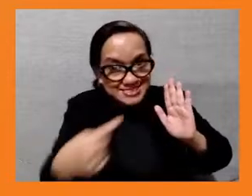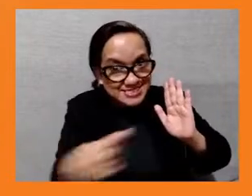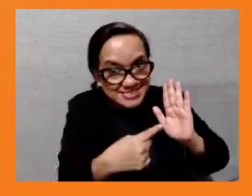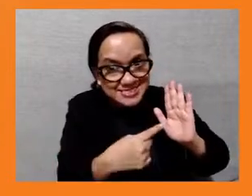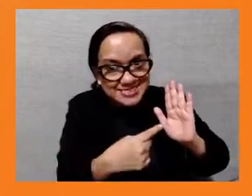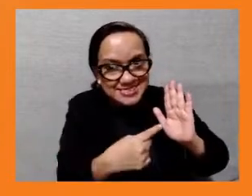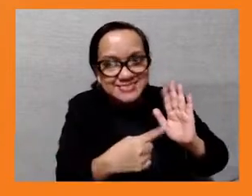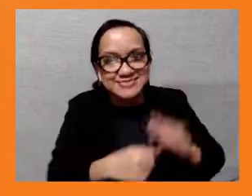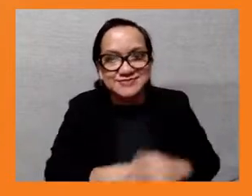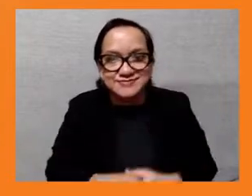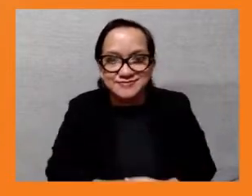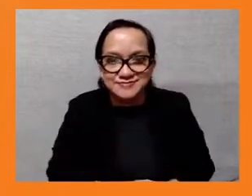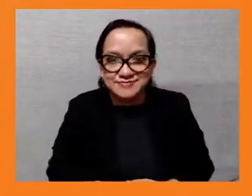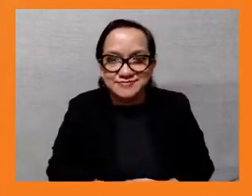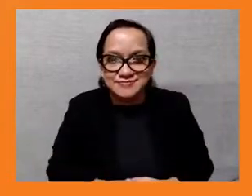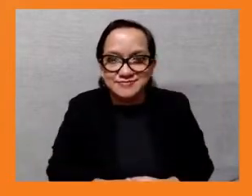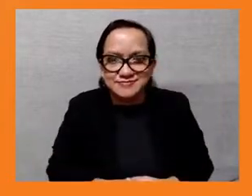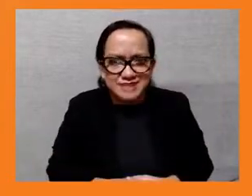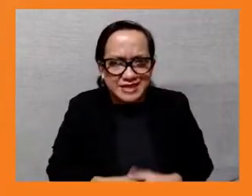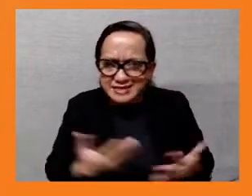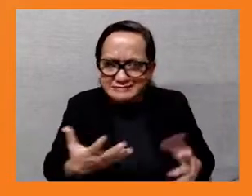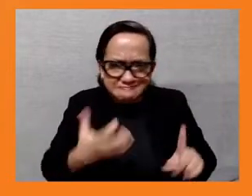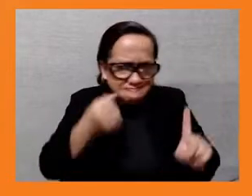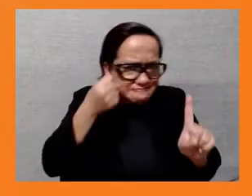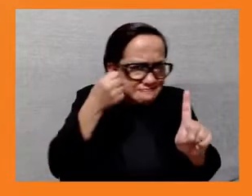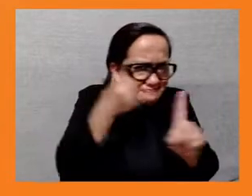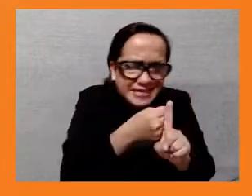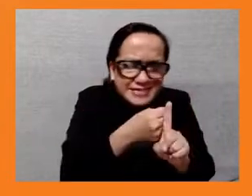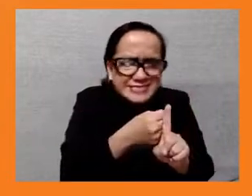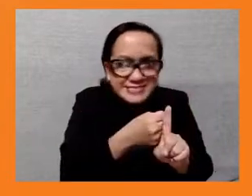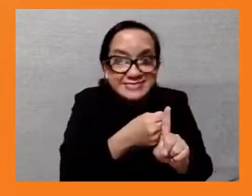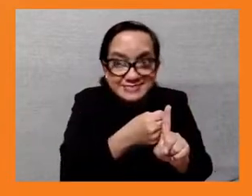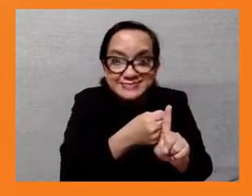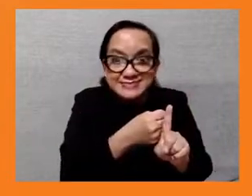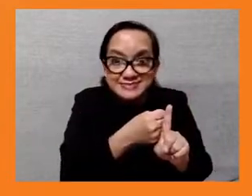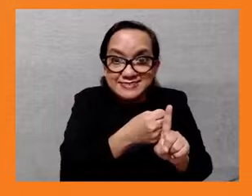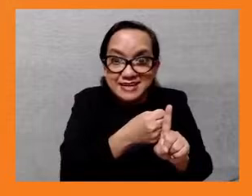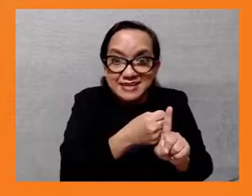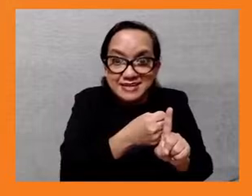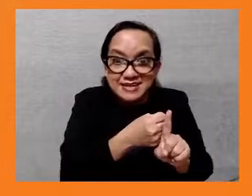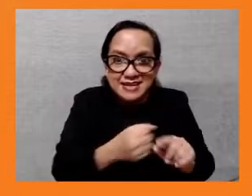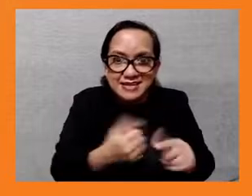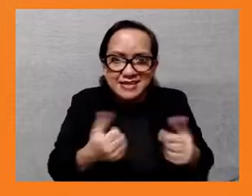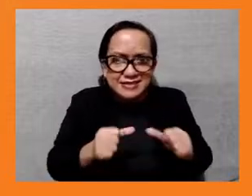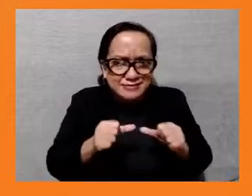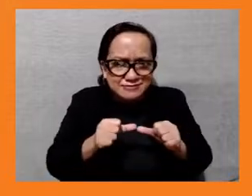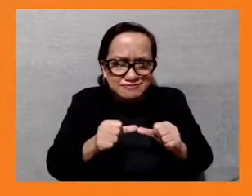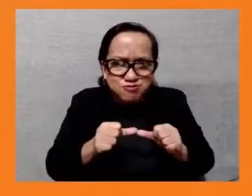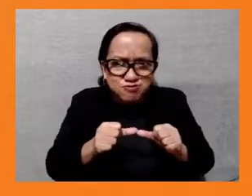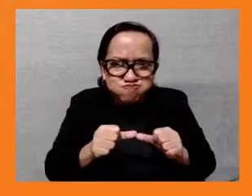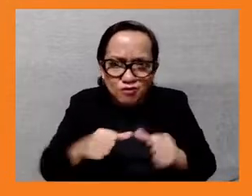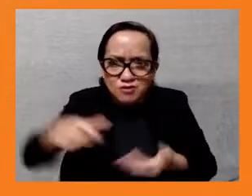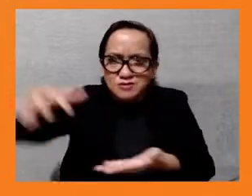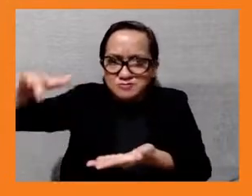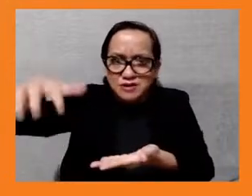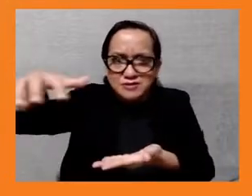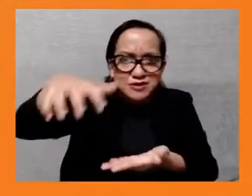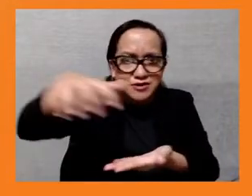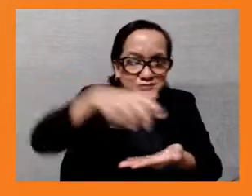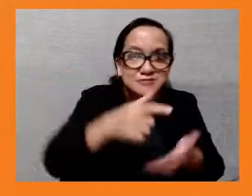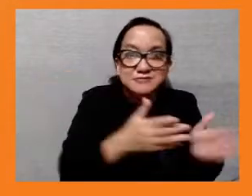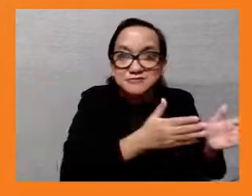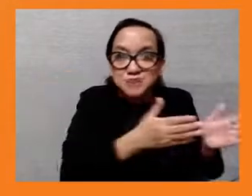issue of dioxin and furan, which are toxins related to waste to energy incineration, is ADB